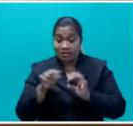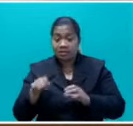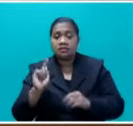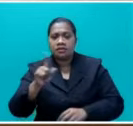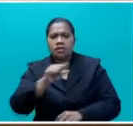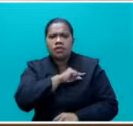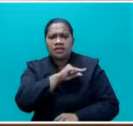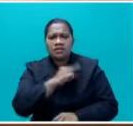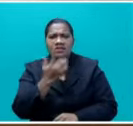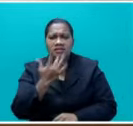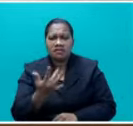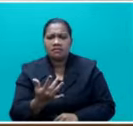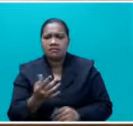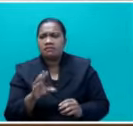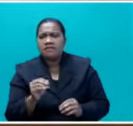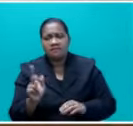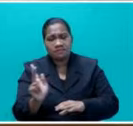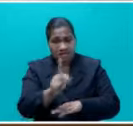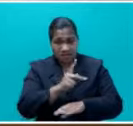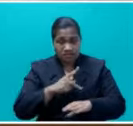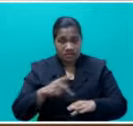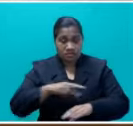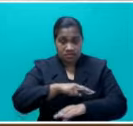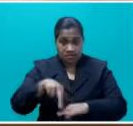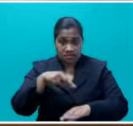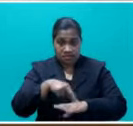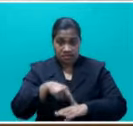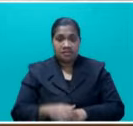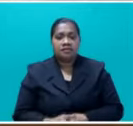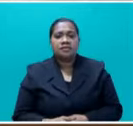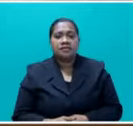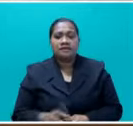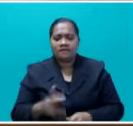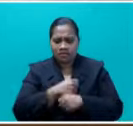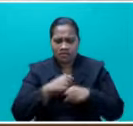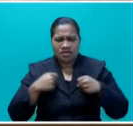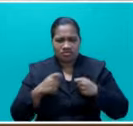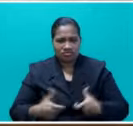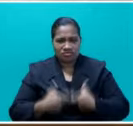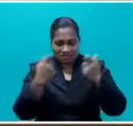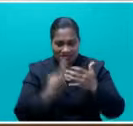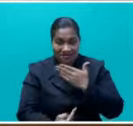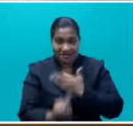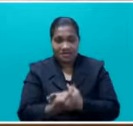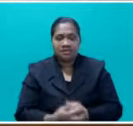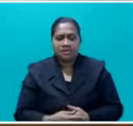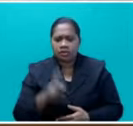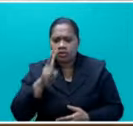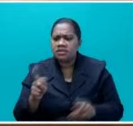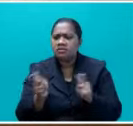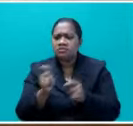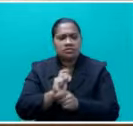and the type of Pacific regionalism required to address our current and emerging challenges. In looking at the changing